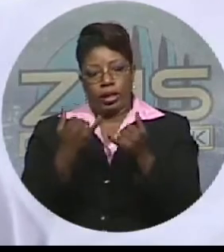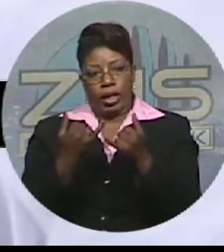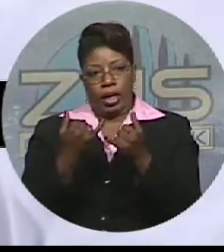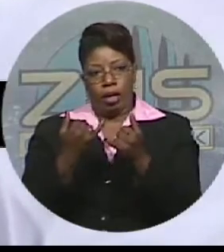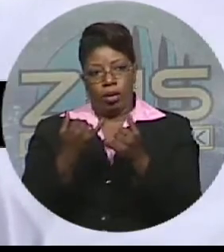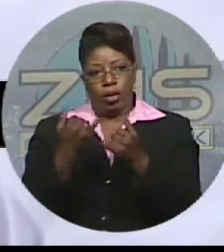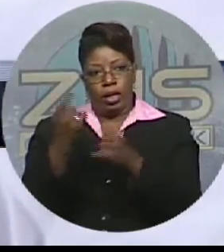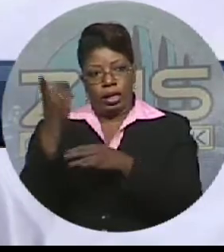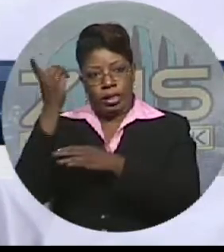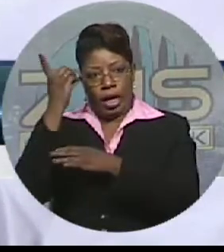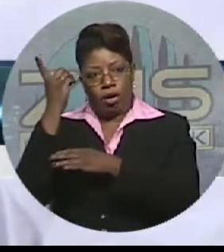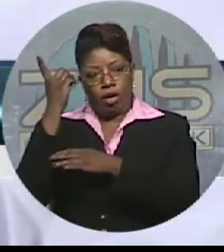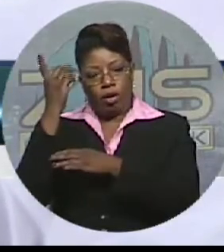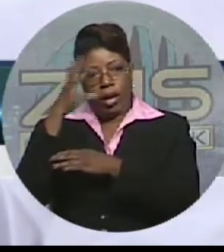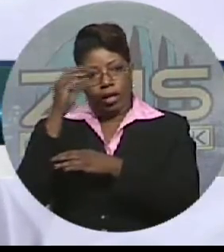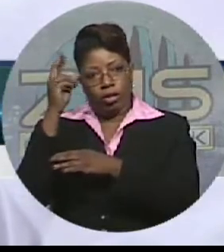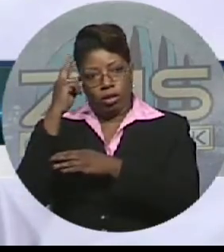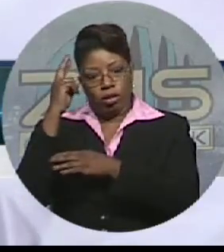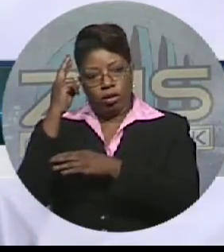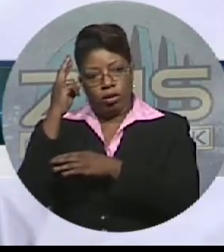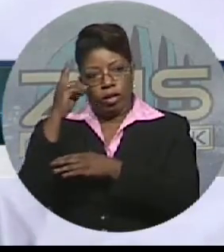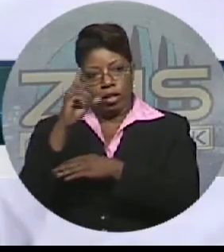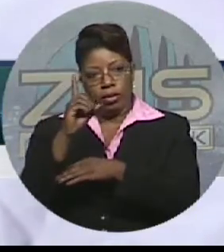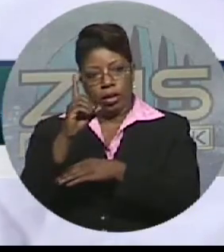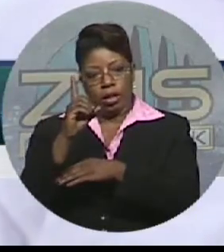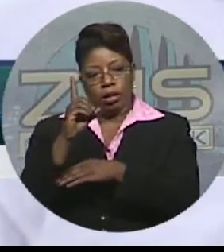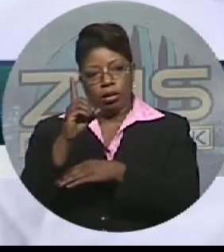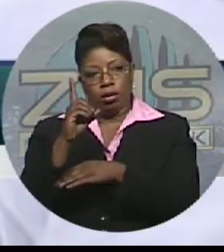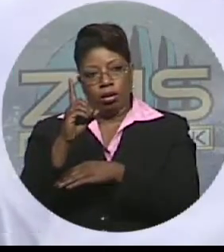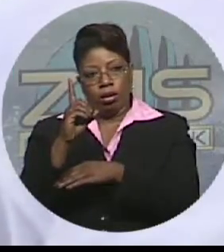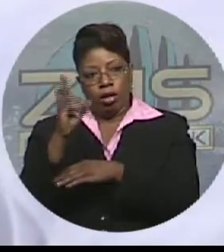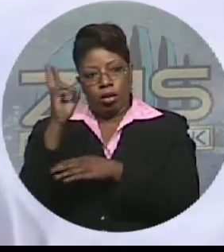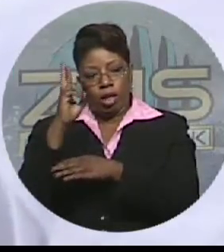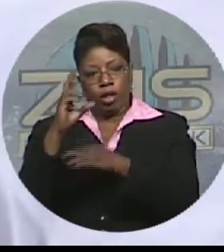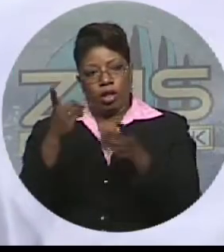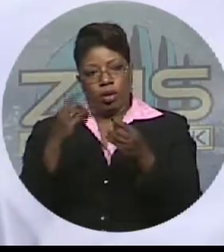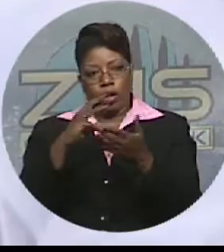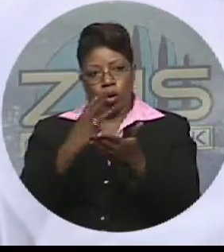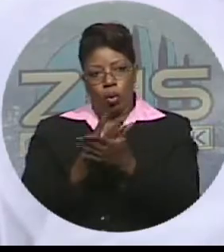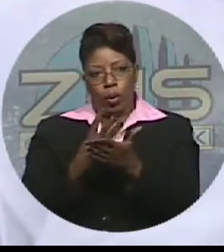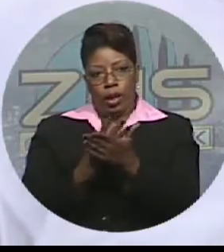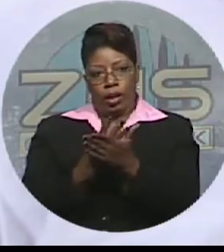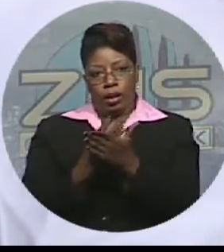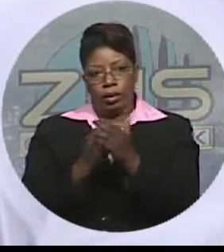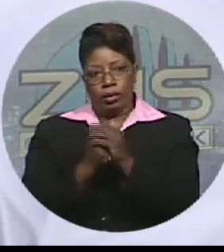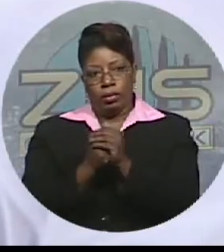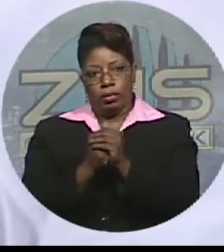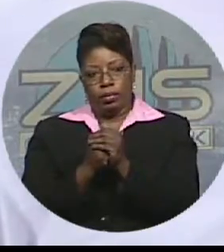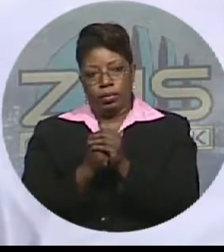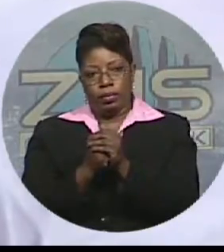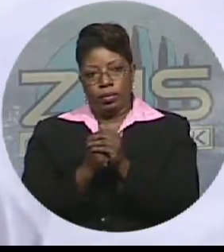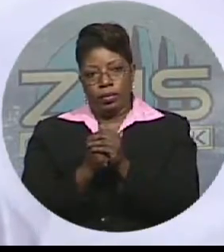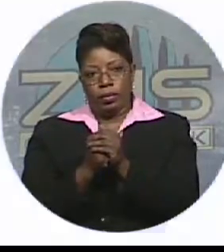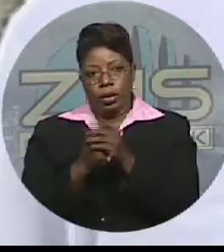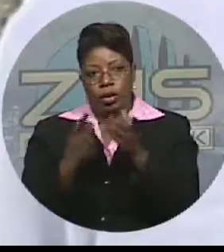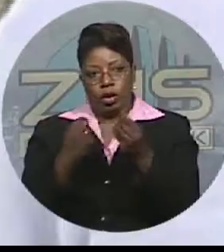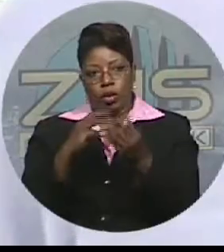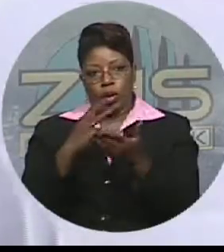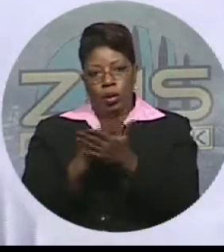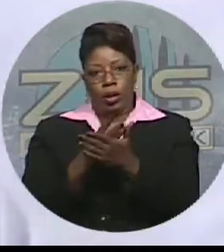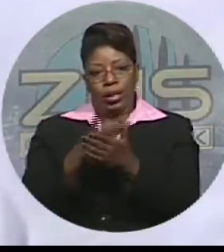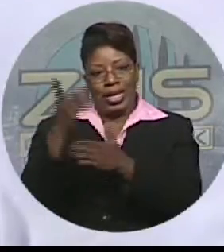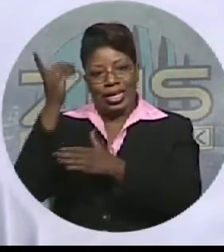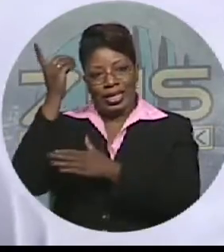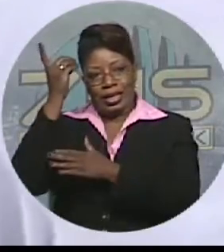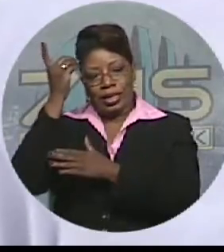and Rashad and Quinton in the Dominican Academy. Rashad is doing very well. His bat is losing up, so he's doing great.